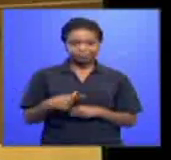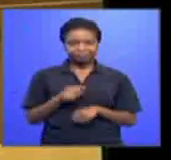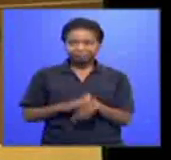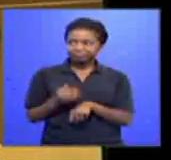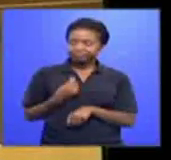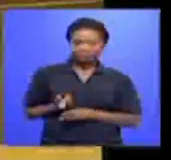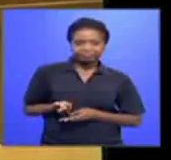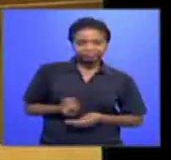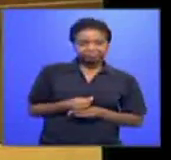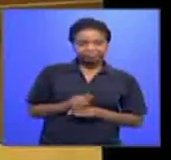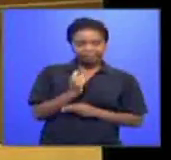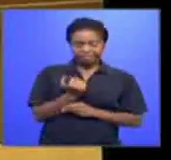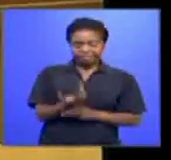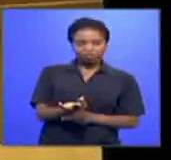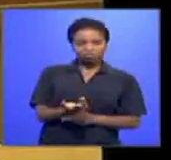in